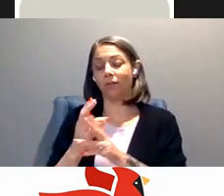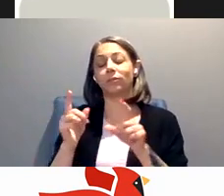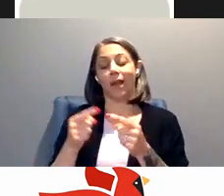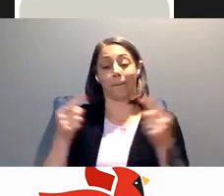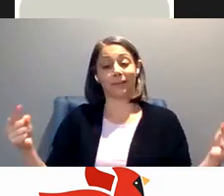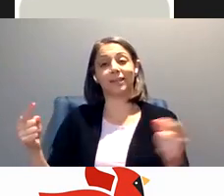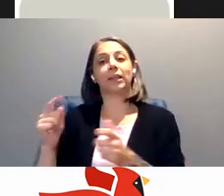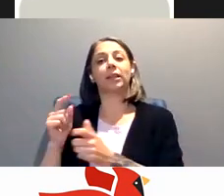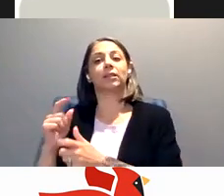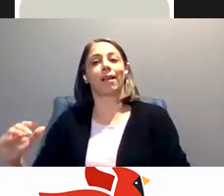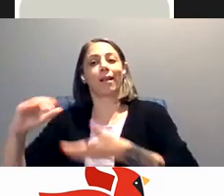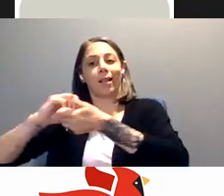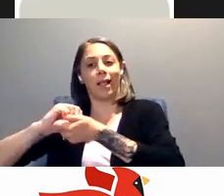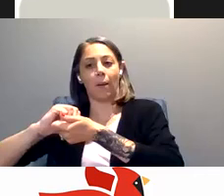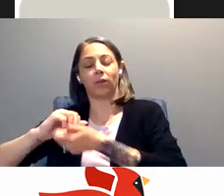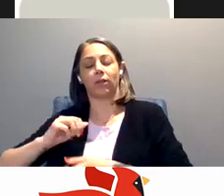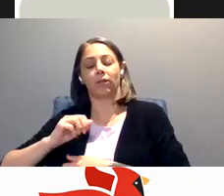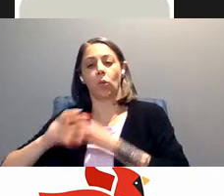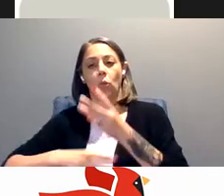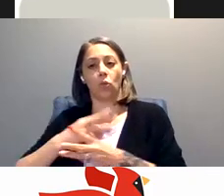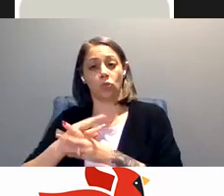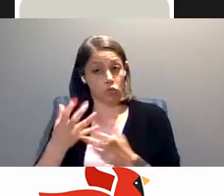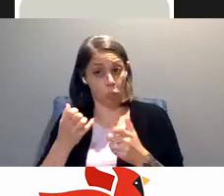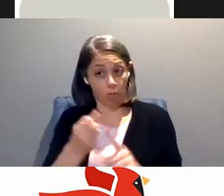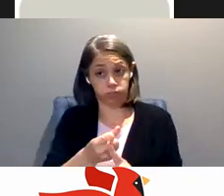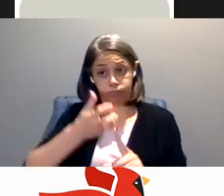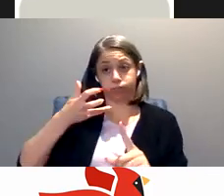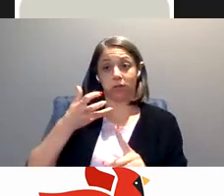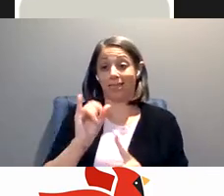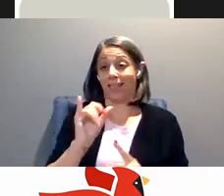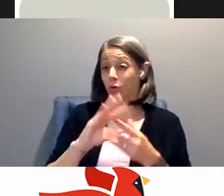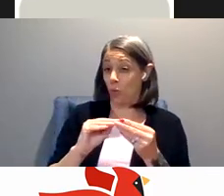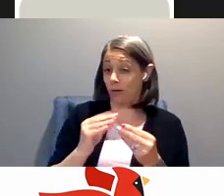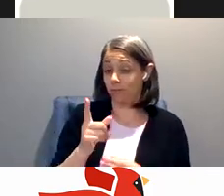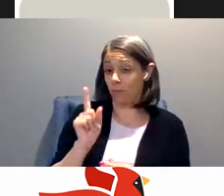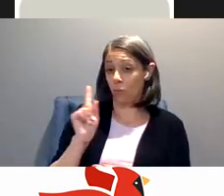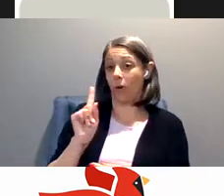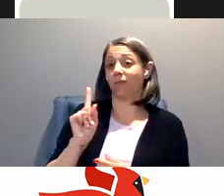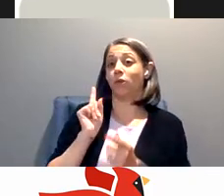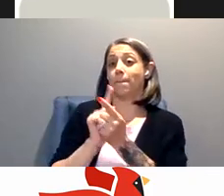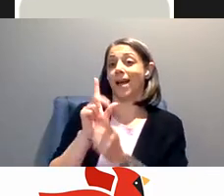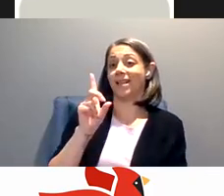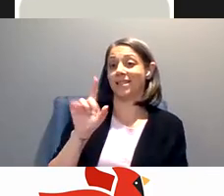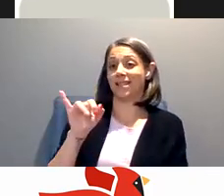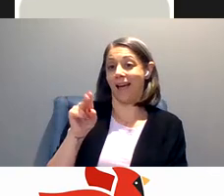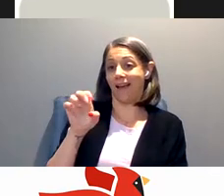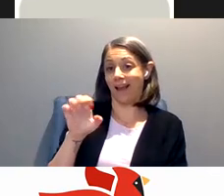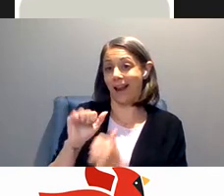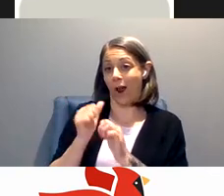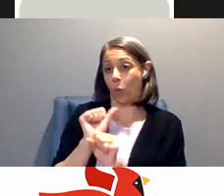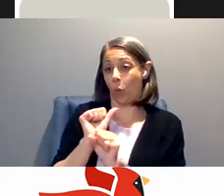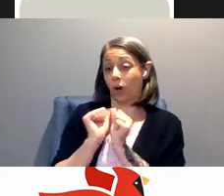world. So do you want to expand a little bit on that story where you met Diane and how you work